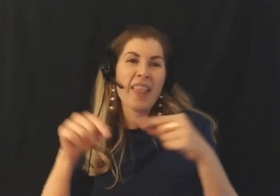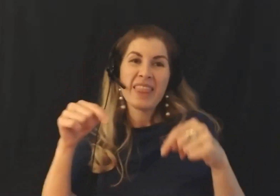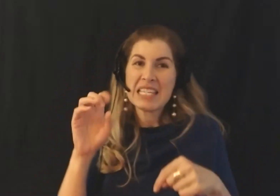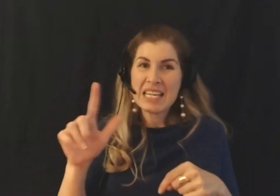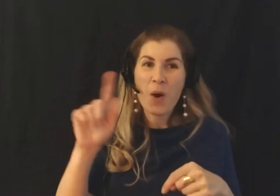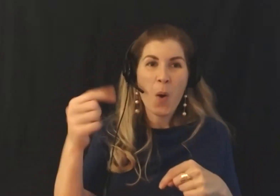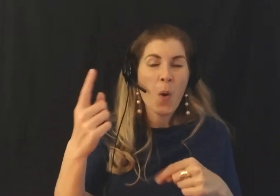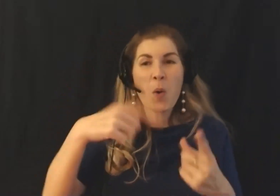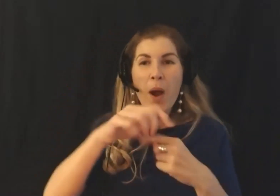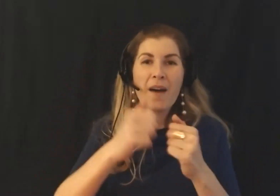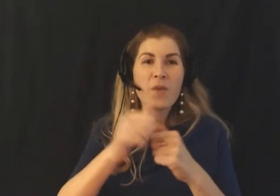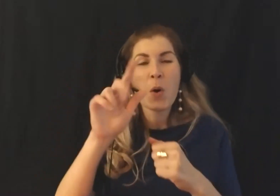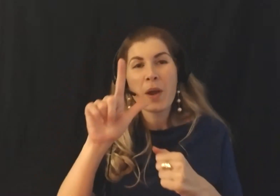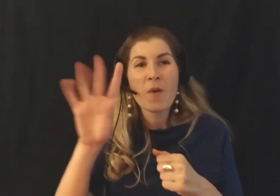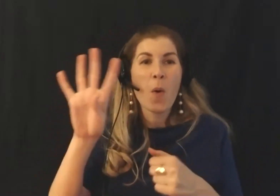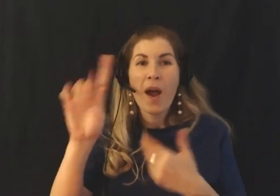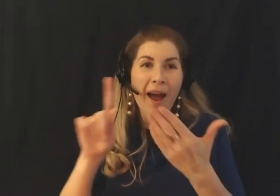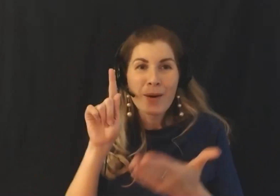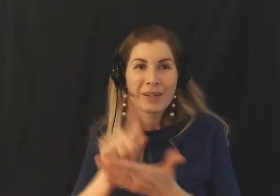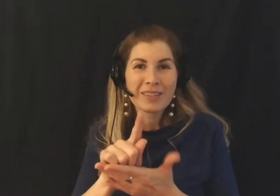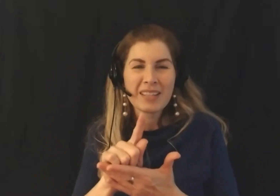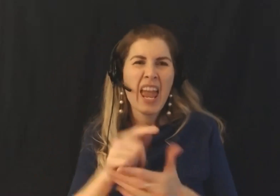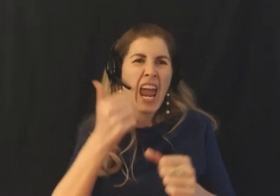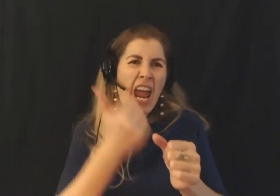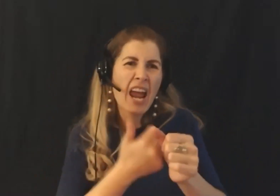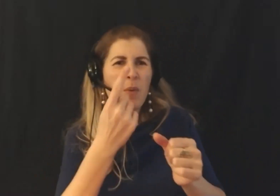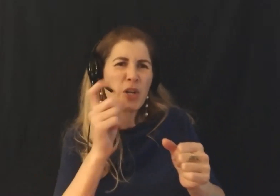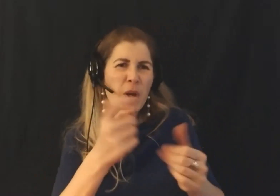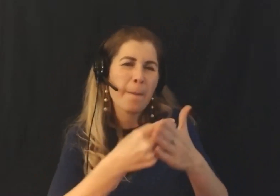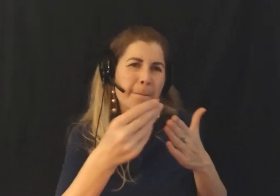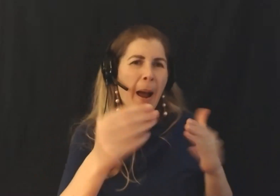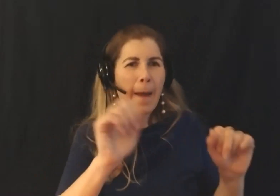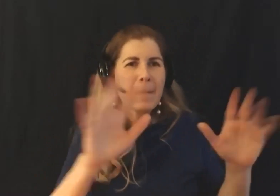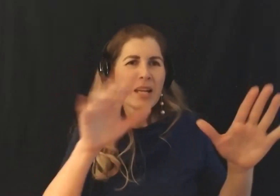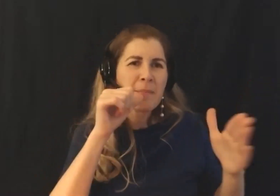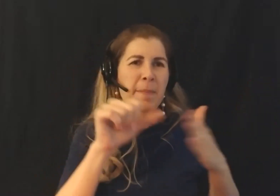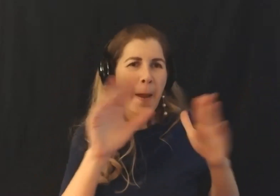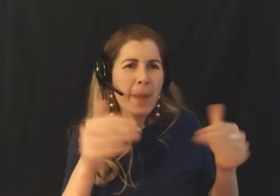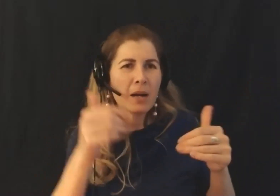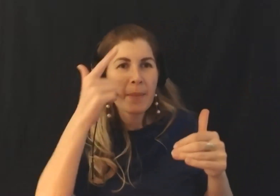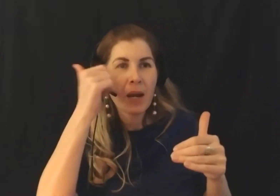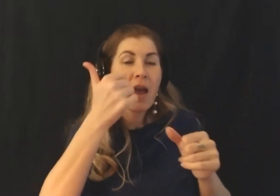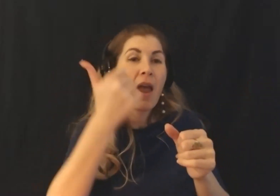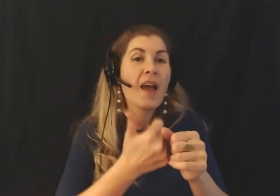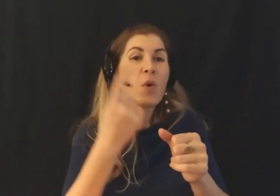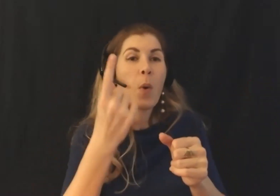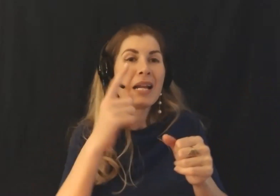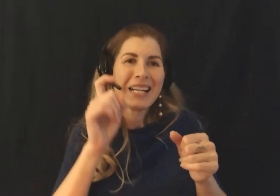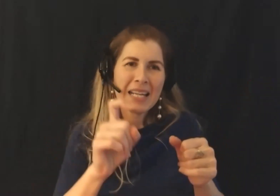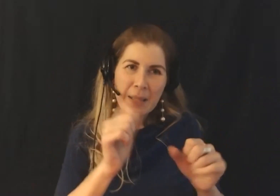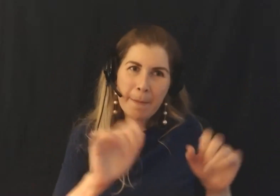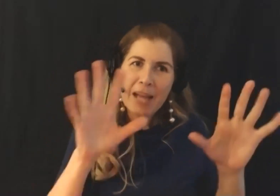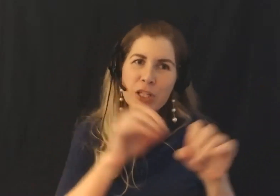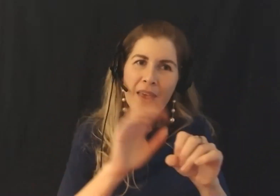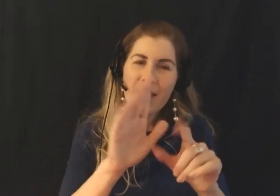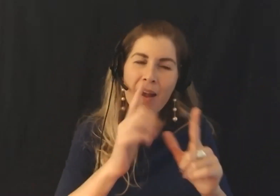only around for 24 hours. Everyone should buy a magic mailbox because everyone needs some magic in their